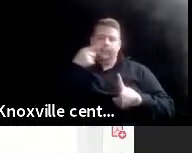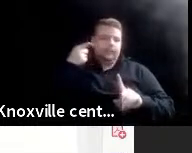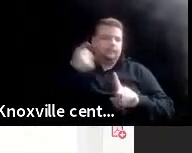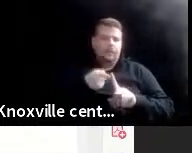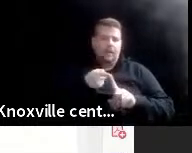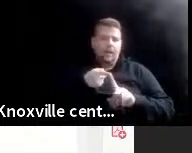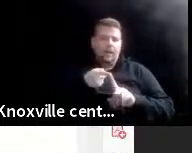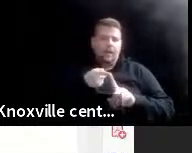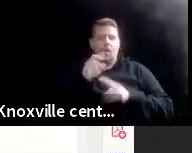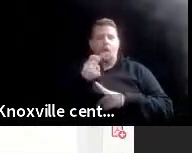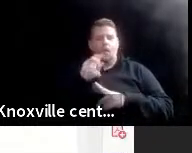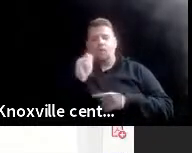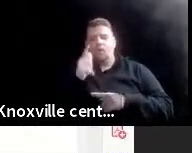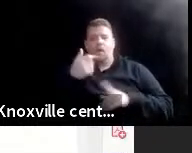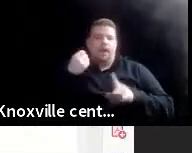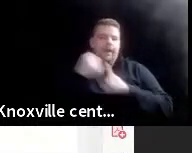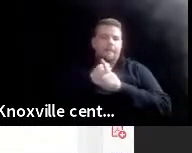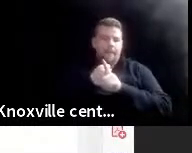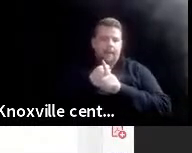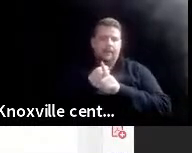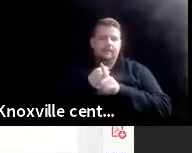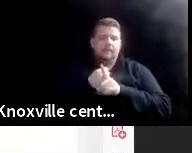the overall impact of